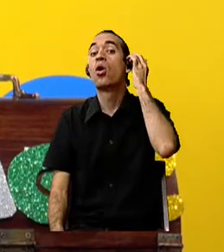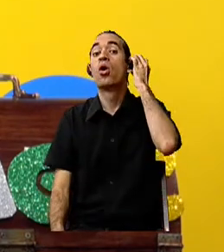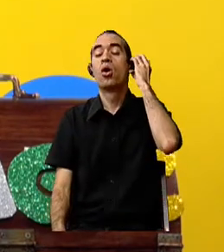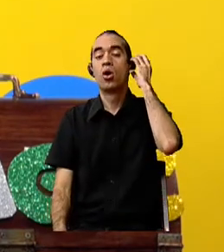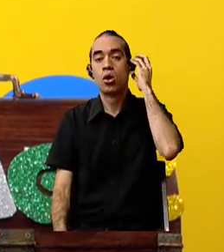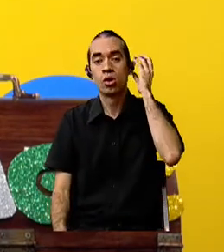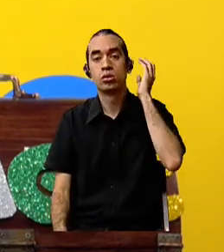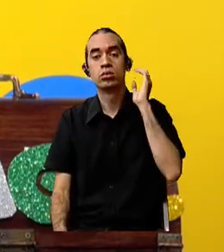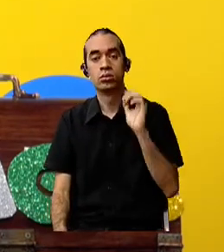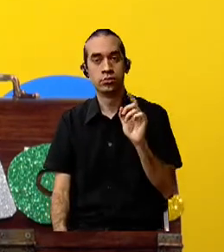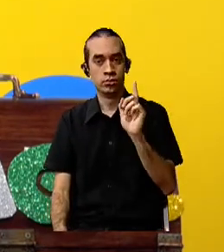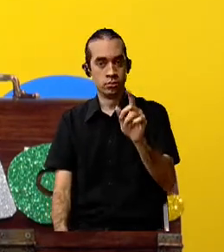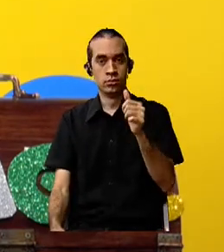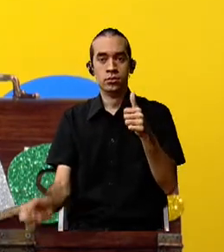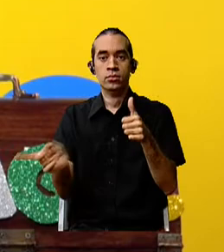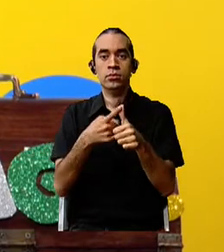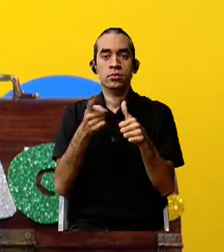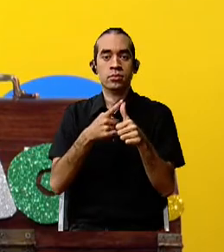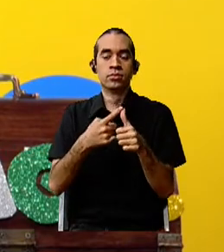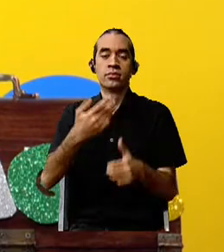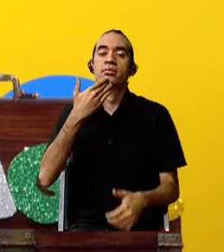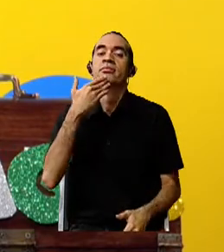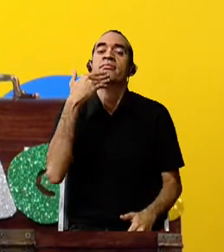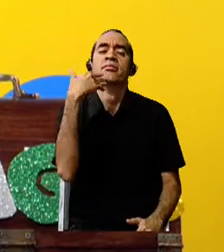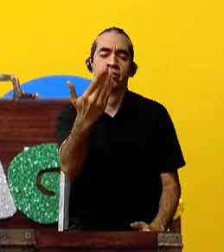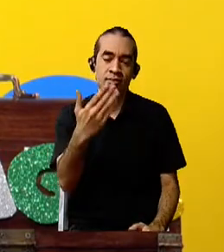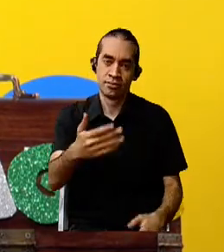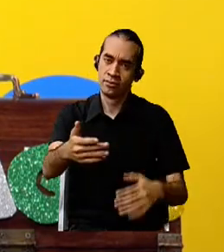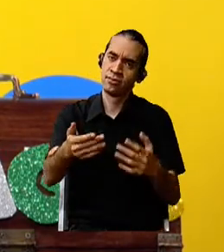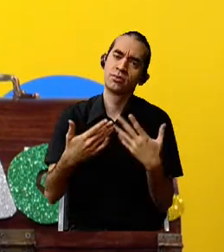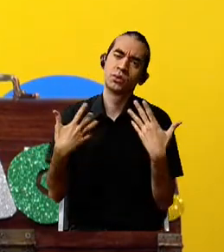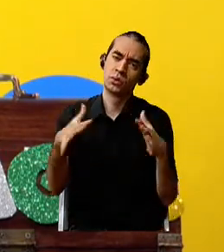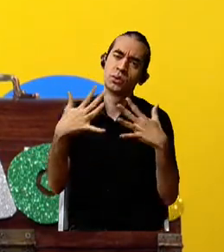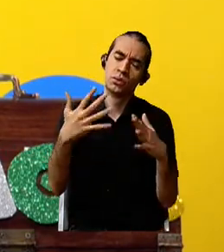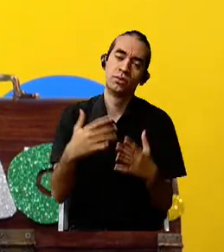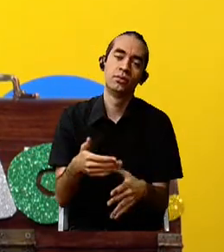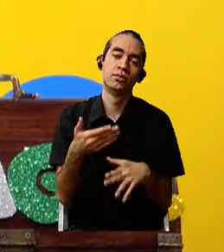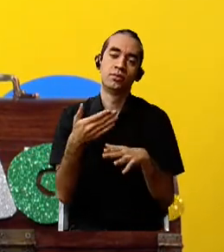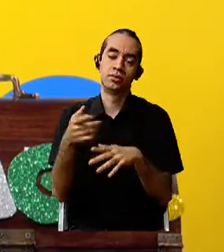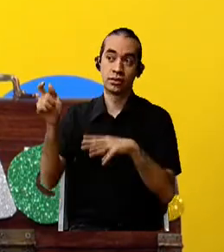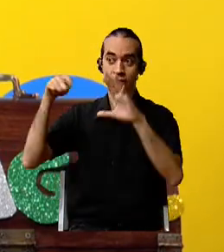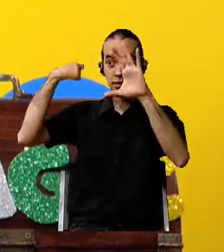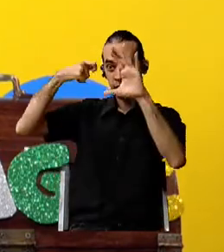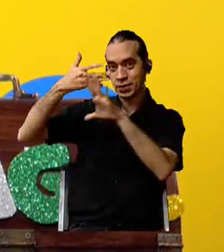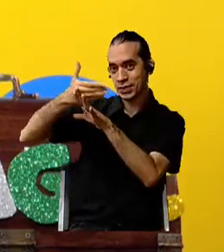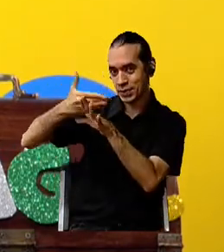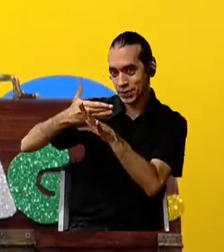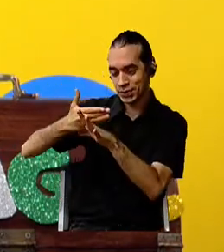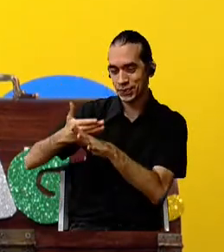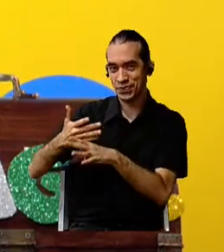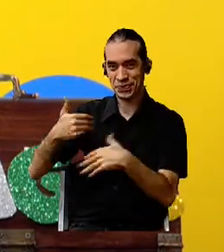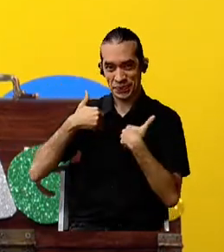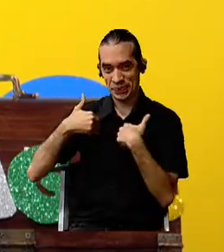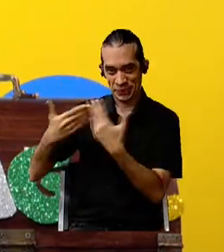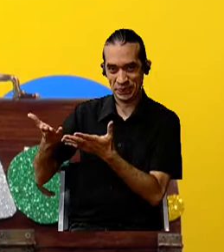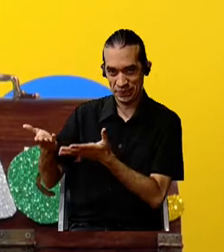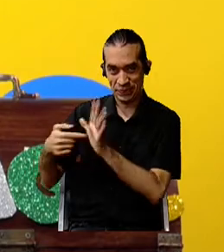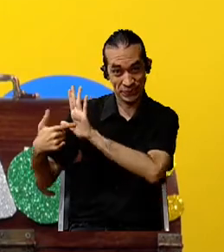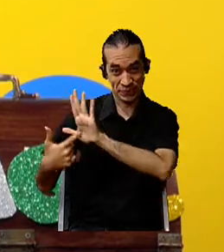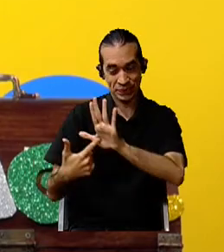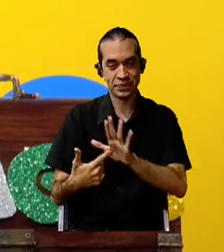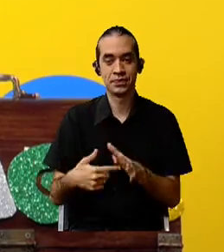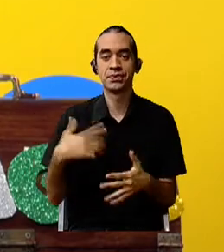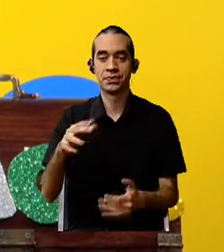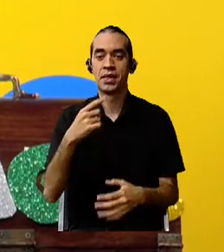Okay, but first we have to thank our friends. Thank you very much for sharing your videos about your pets. Well, Chuli, they